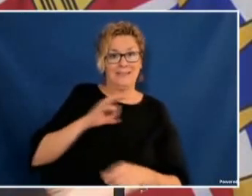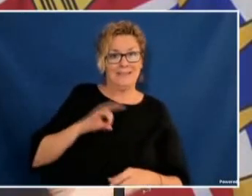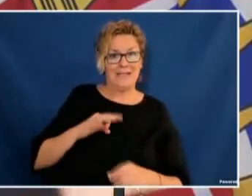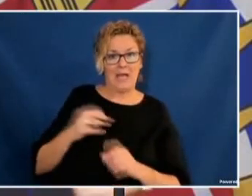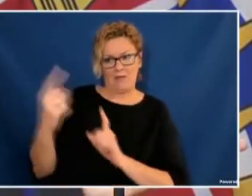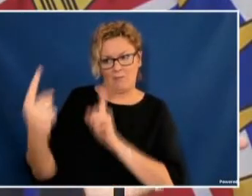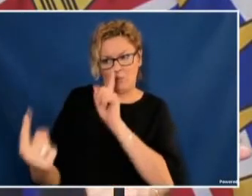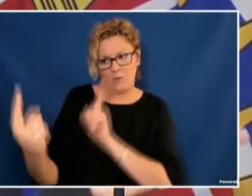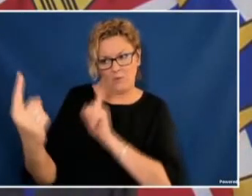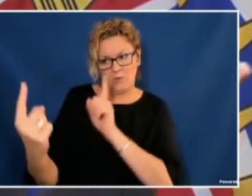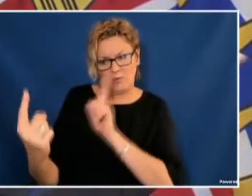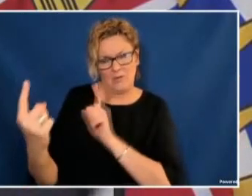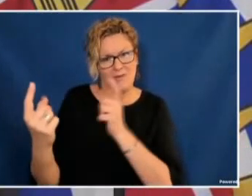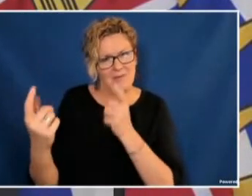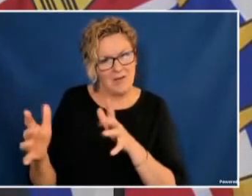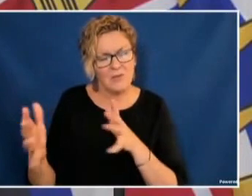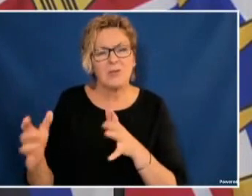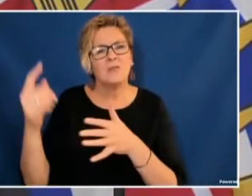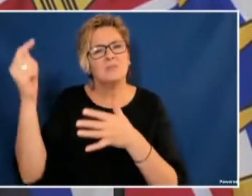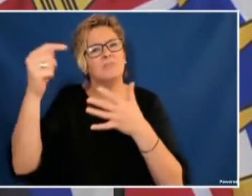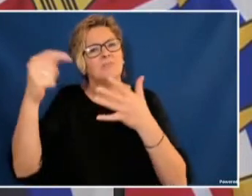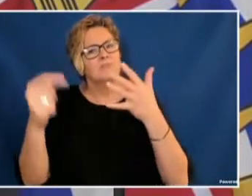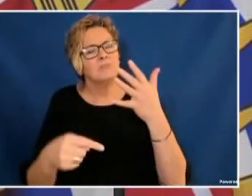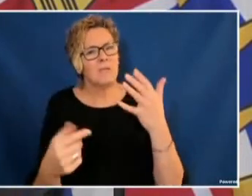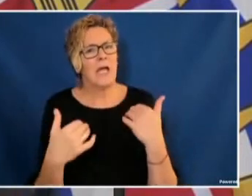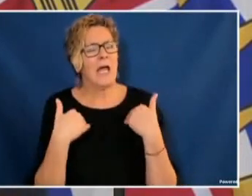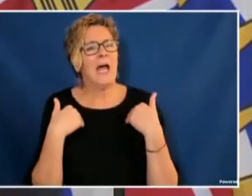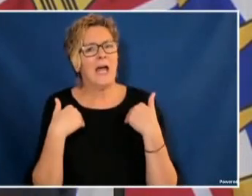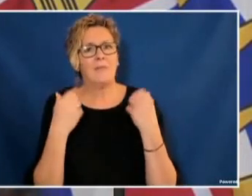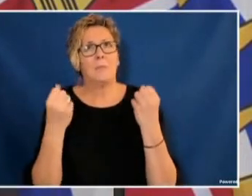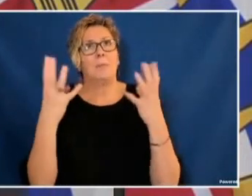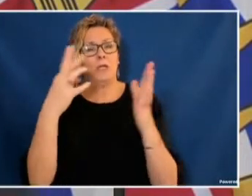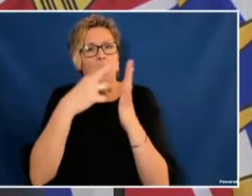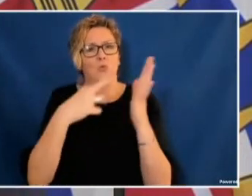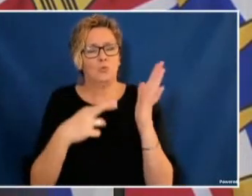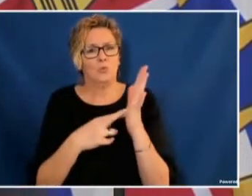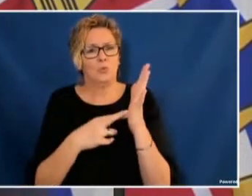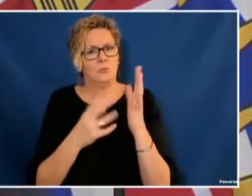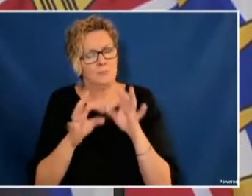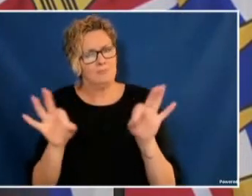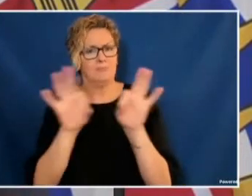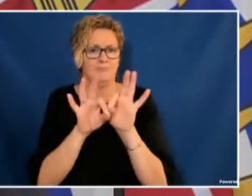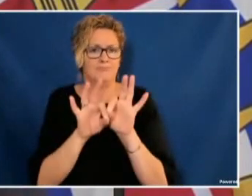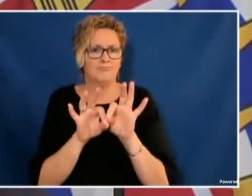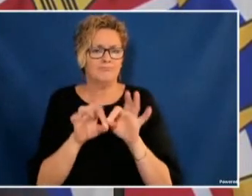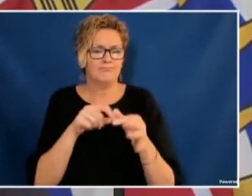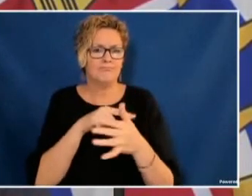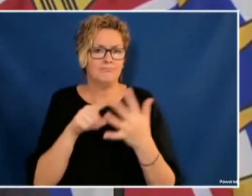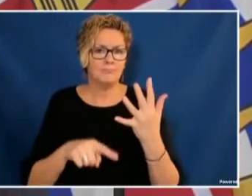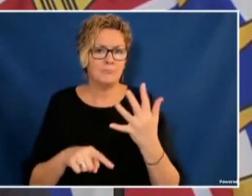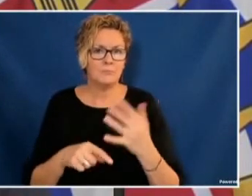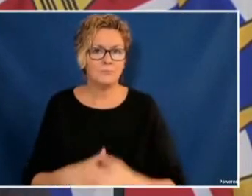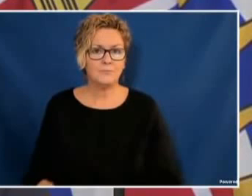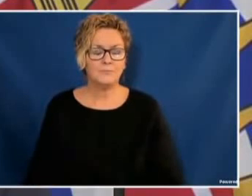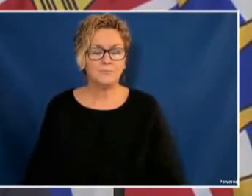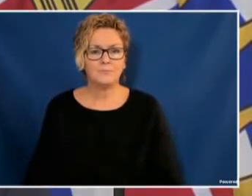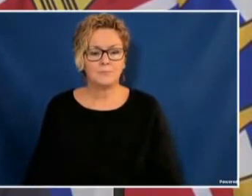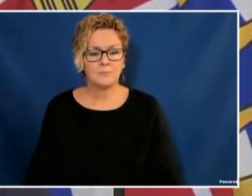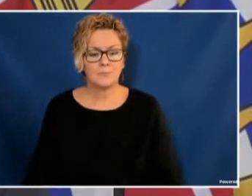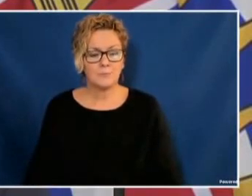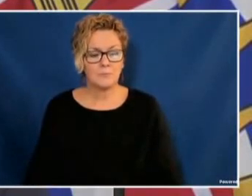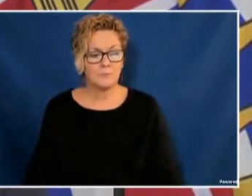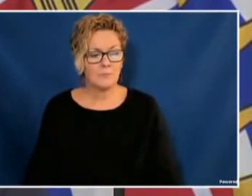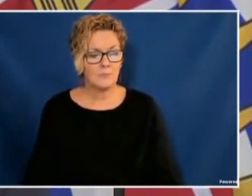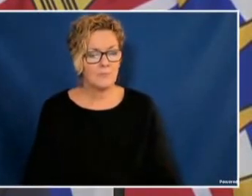I probably, well, you know, it's so hard to predict. If we look at the models that we were talking about in